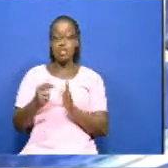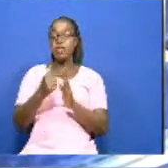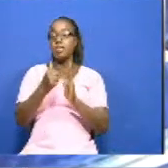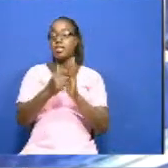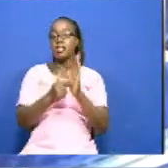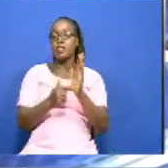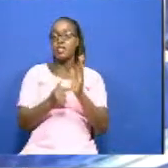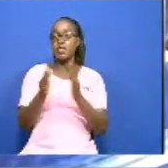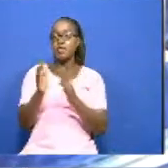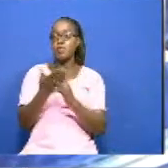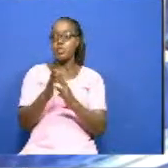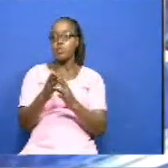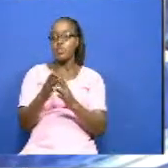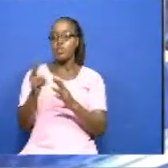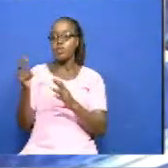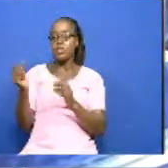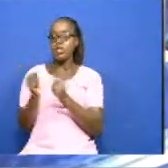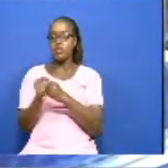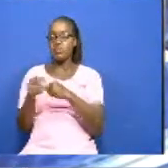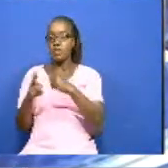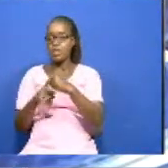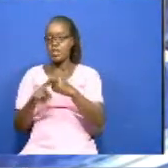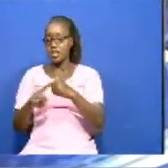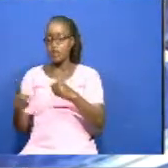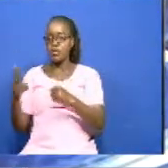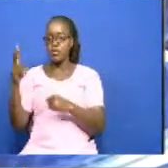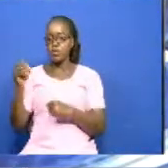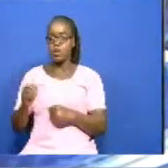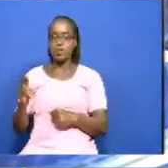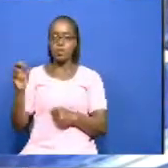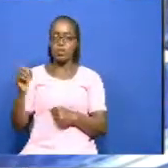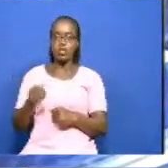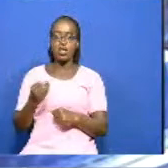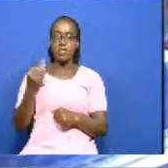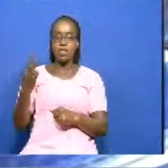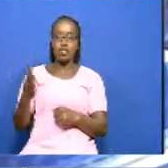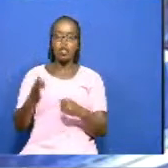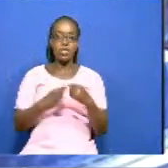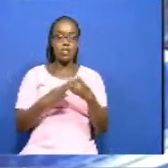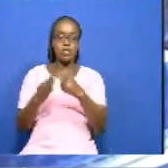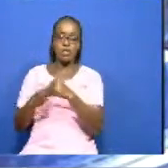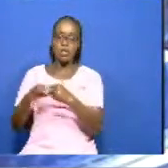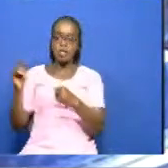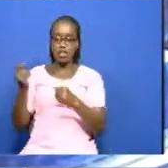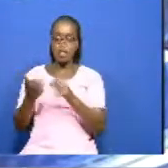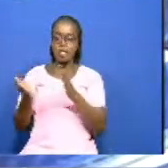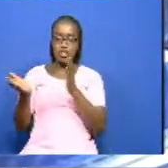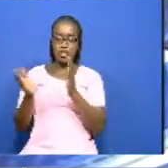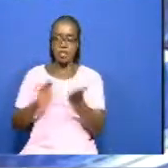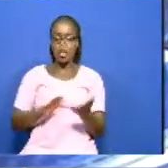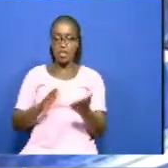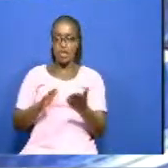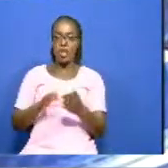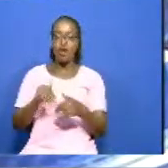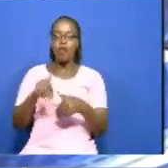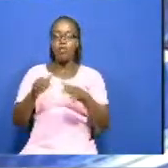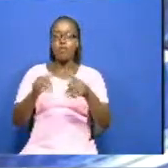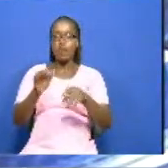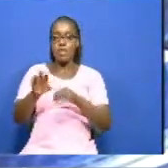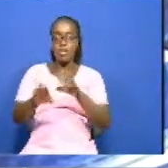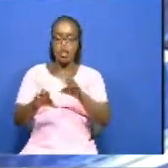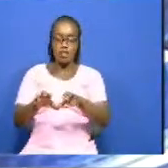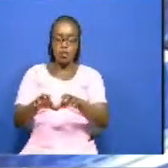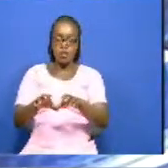between 2017 to 2020, 388 Kenyans died after being attacked by wild